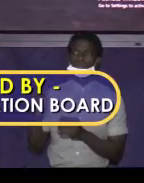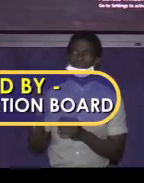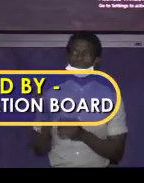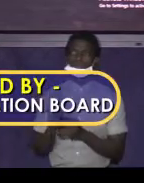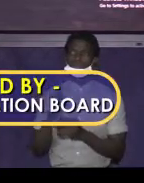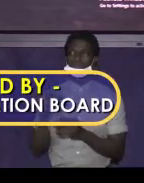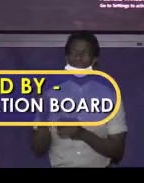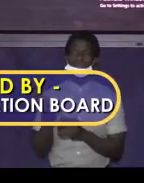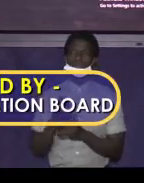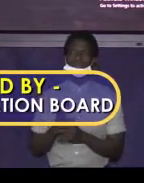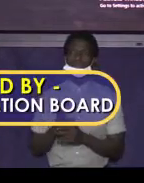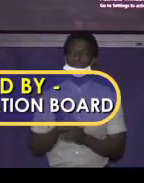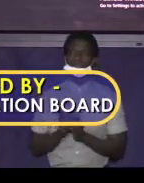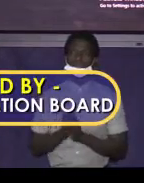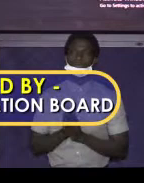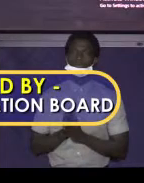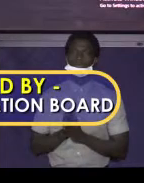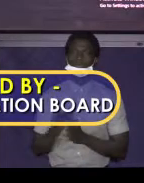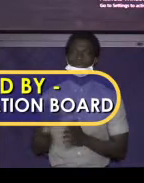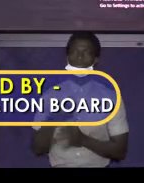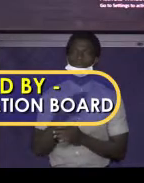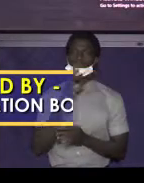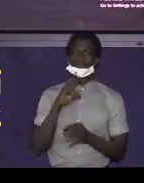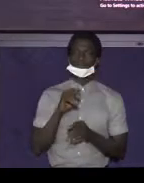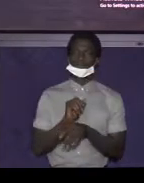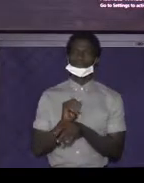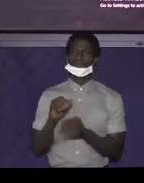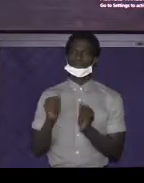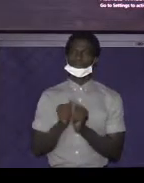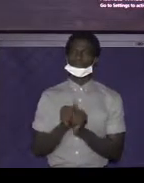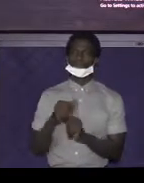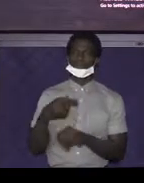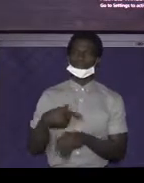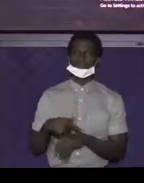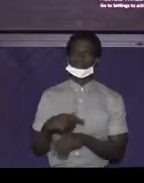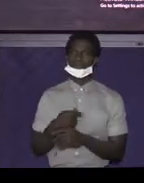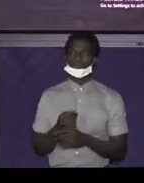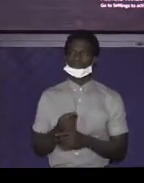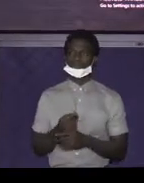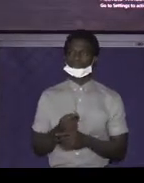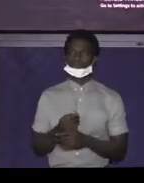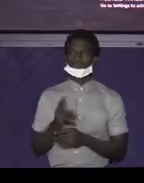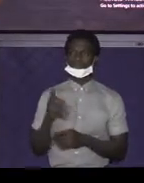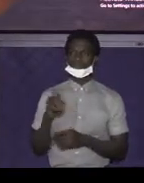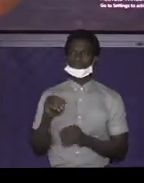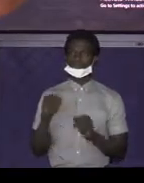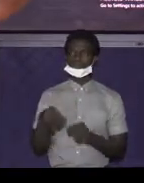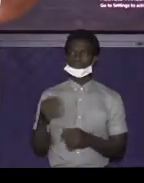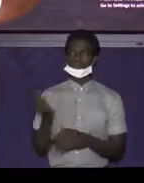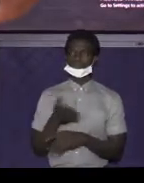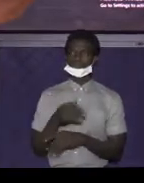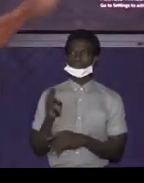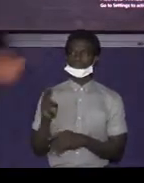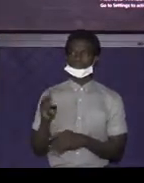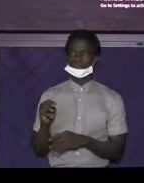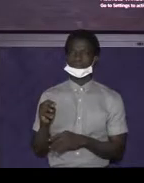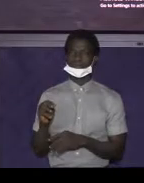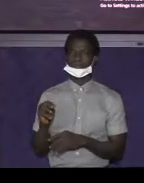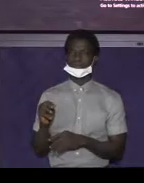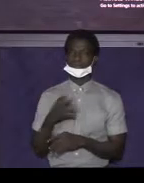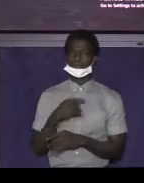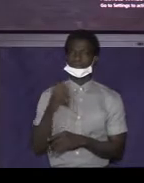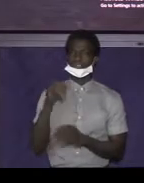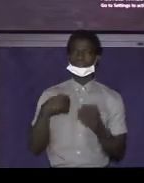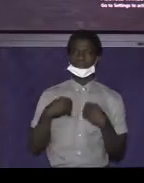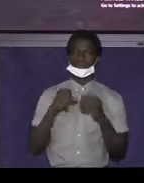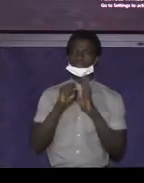Now, we are working with time, so time will be in seconds. The meters can cancel the meters, and you have seconds. So